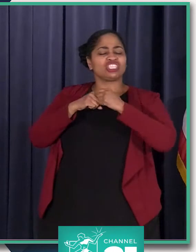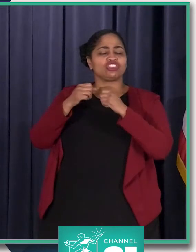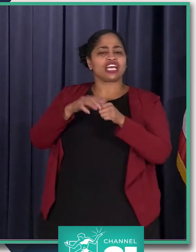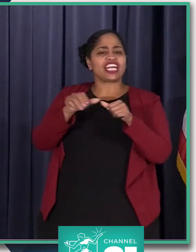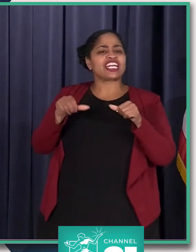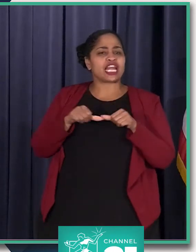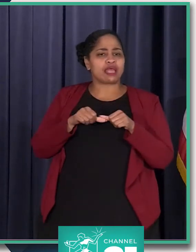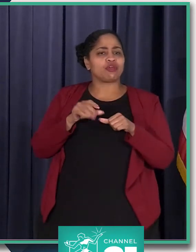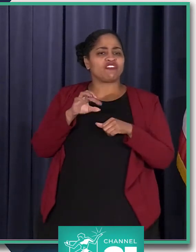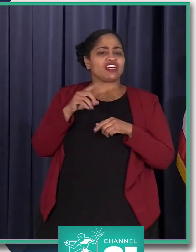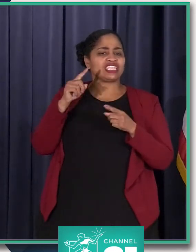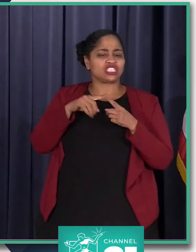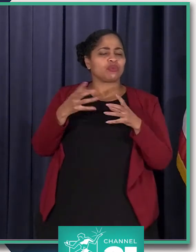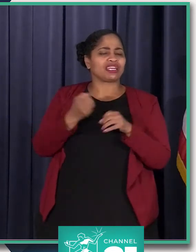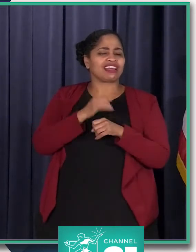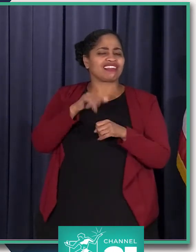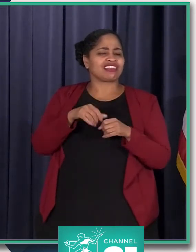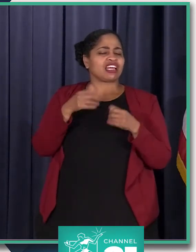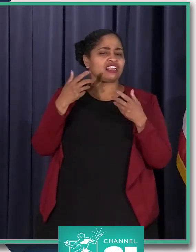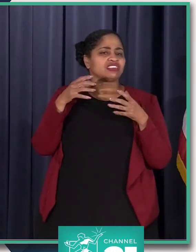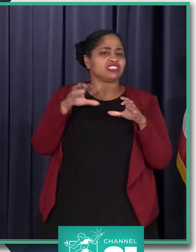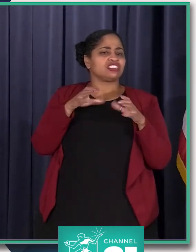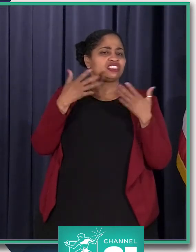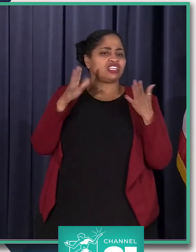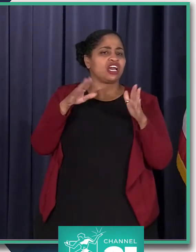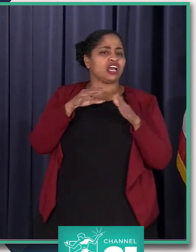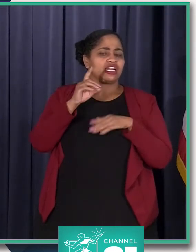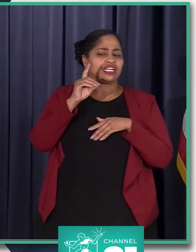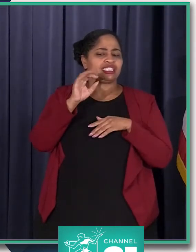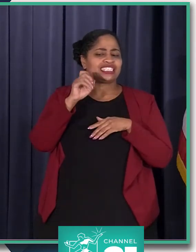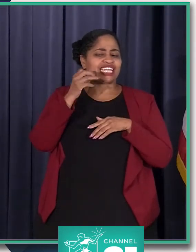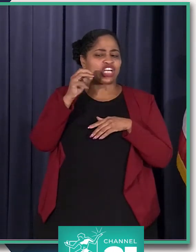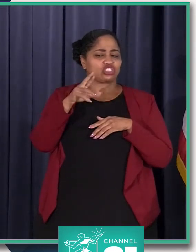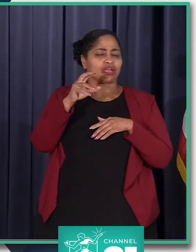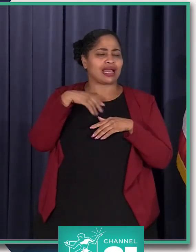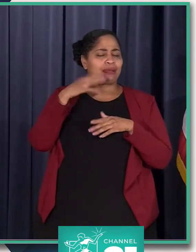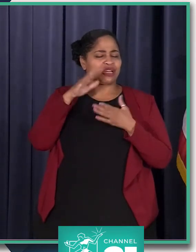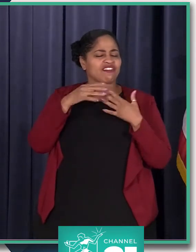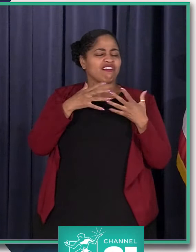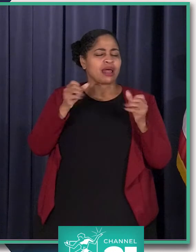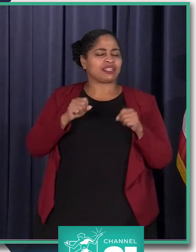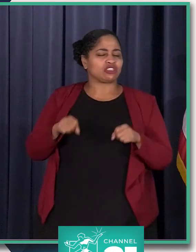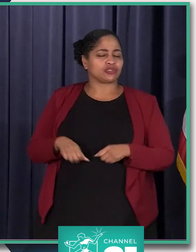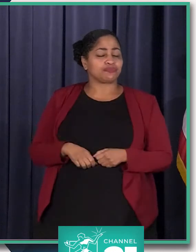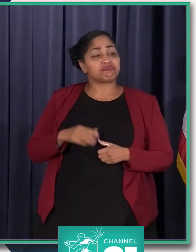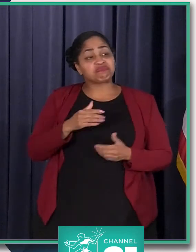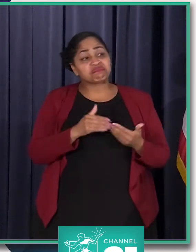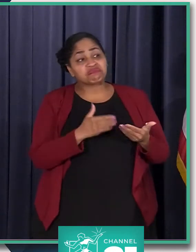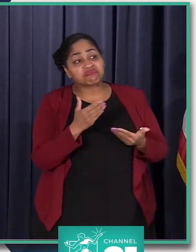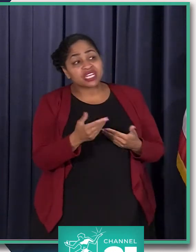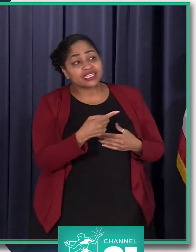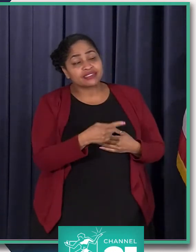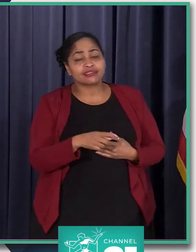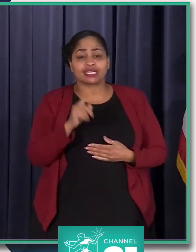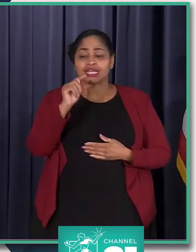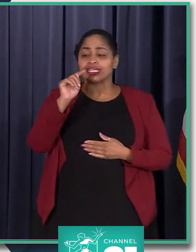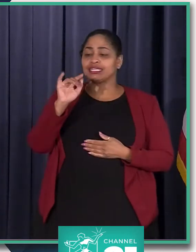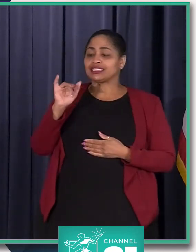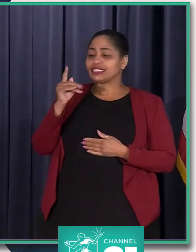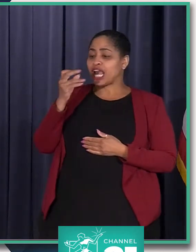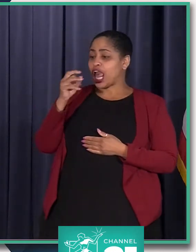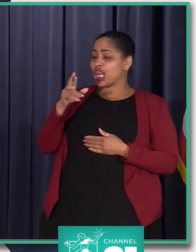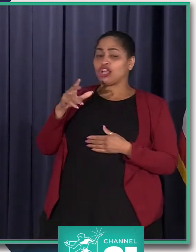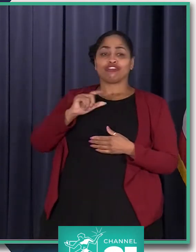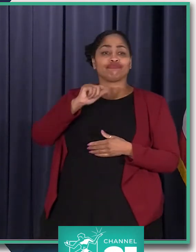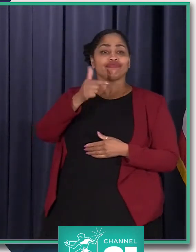the commercial district on Dexter, which I think has real potential. Who's next? Next is Tyler. Tyler, you're next.